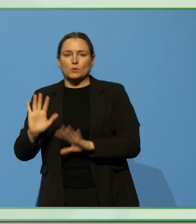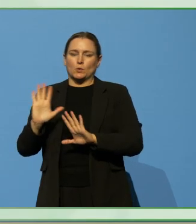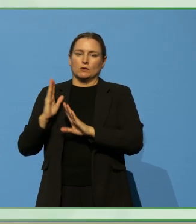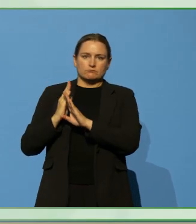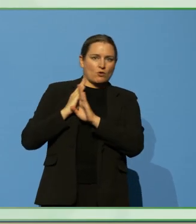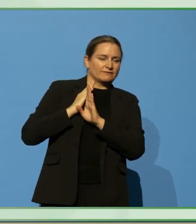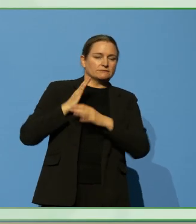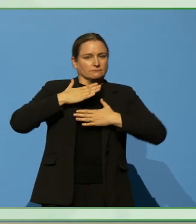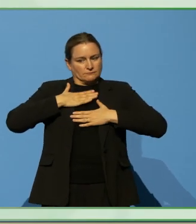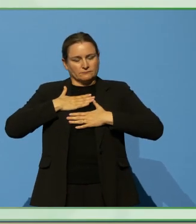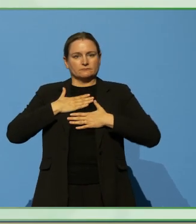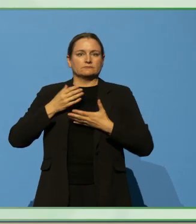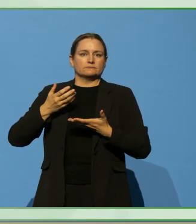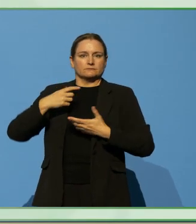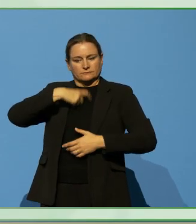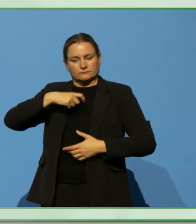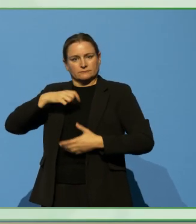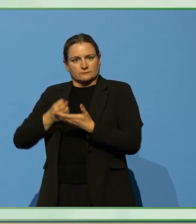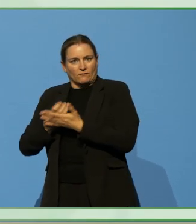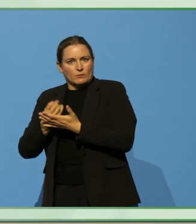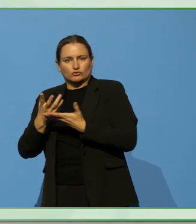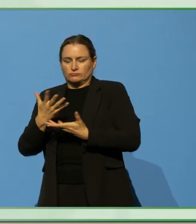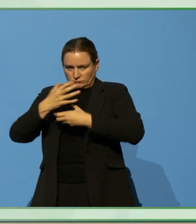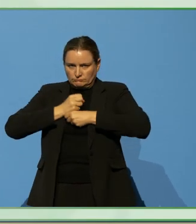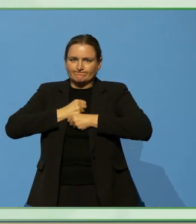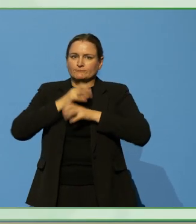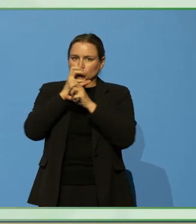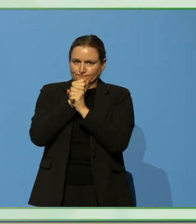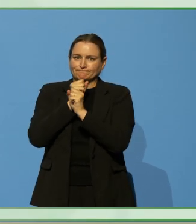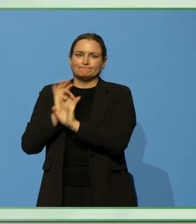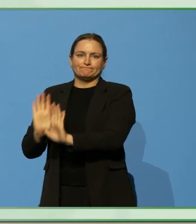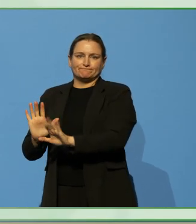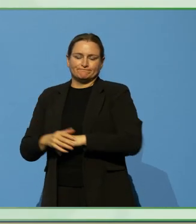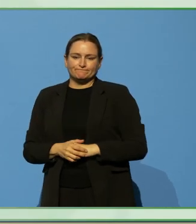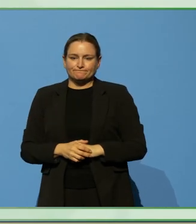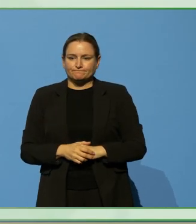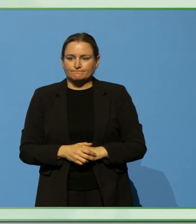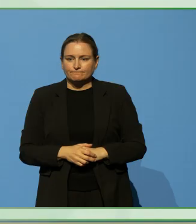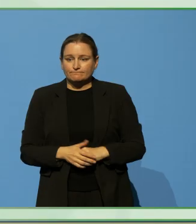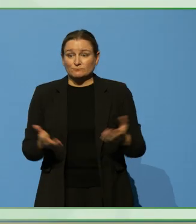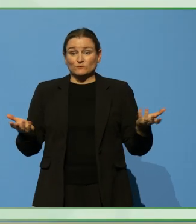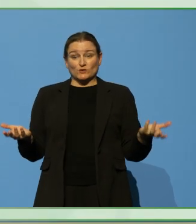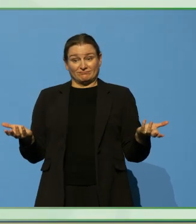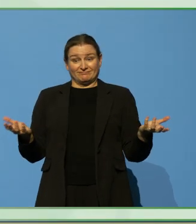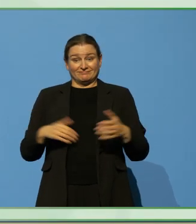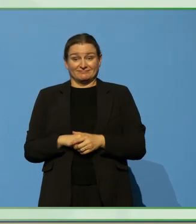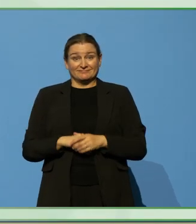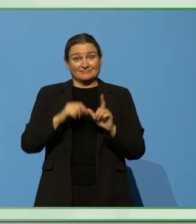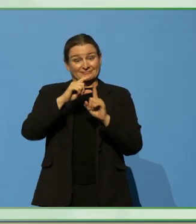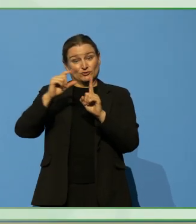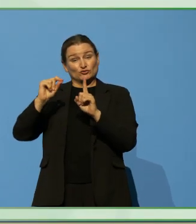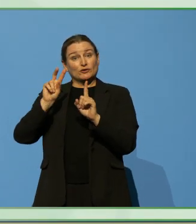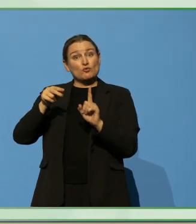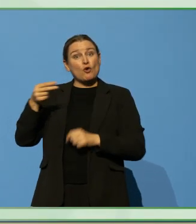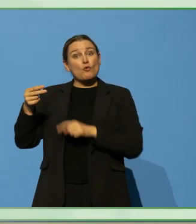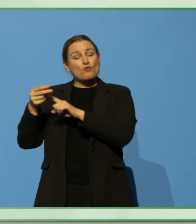has. So, in short, what is the digital euro? In our view, it's the next step in the advancements of our